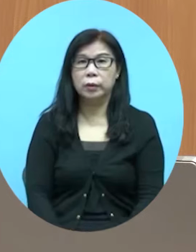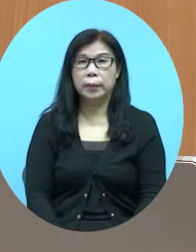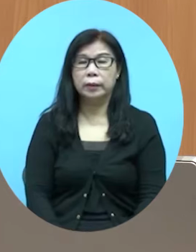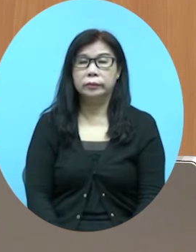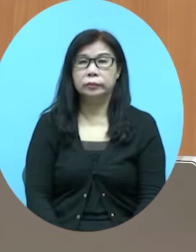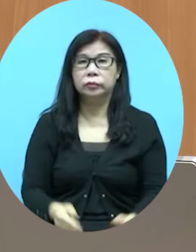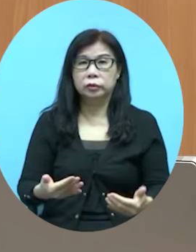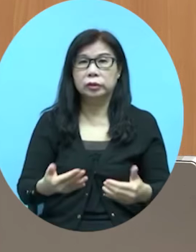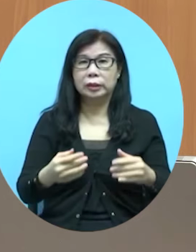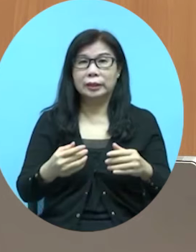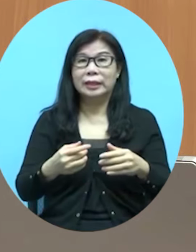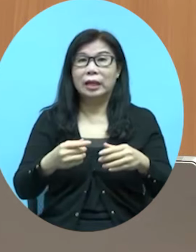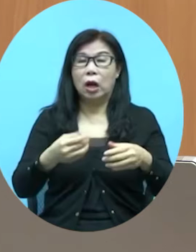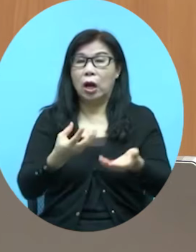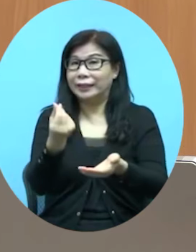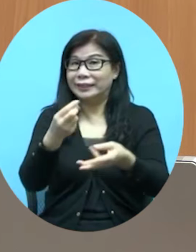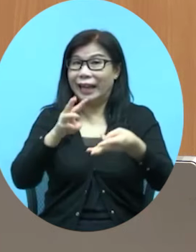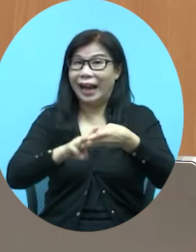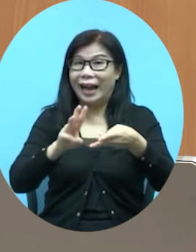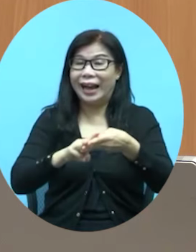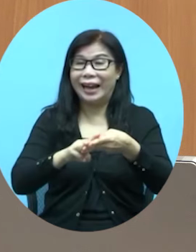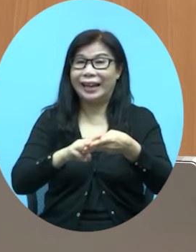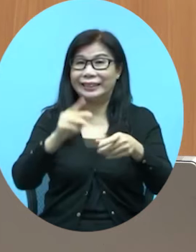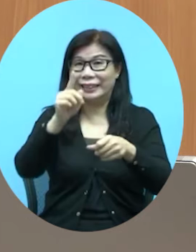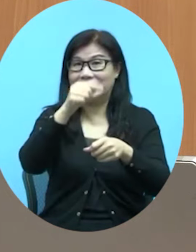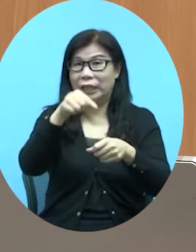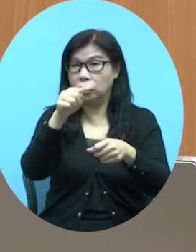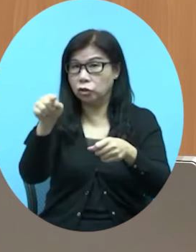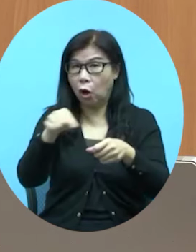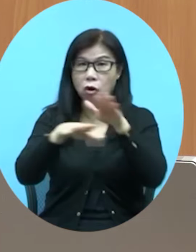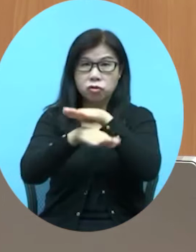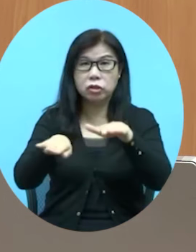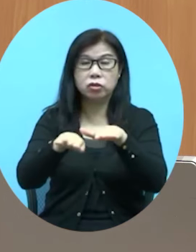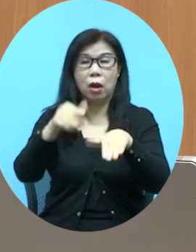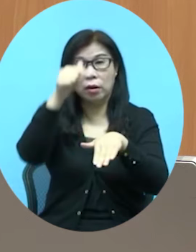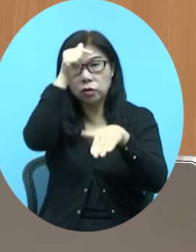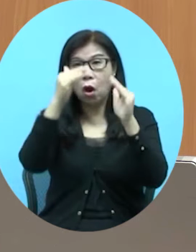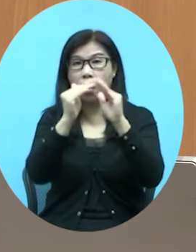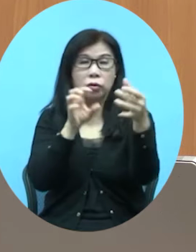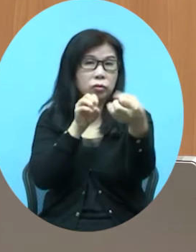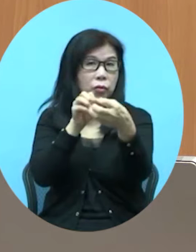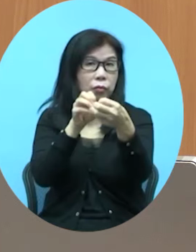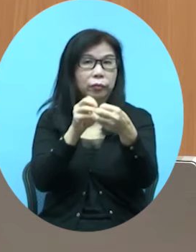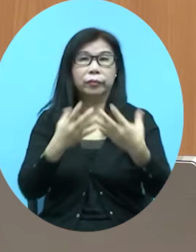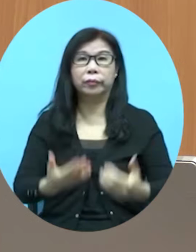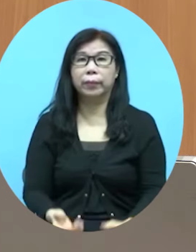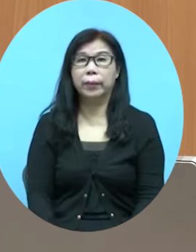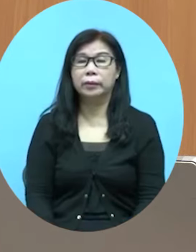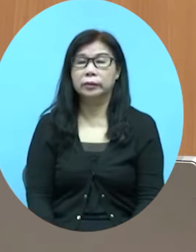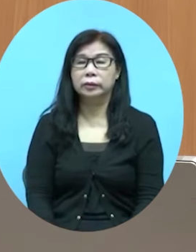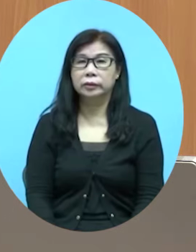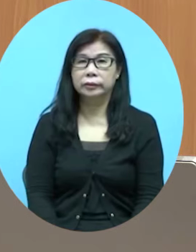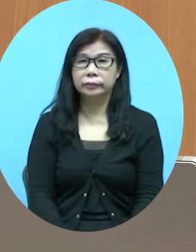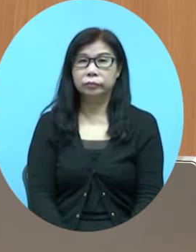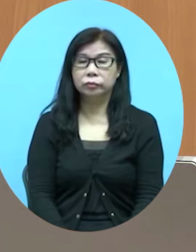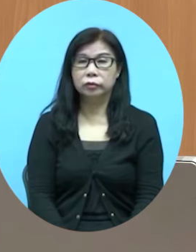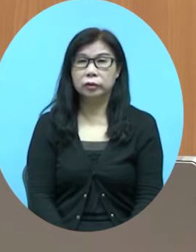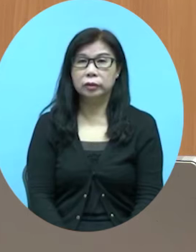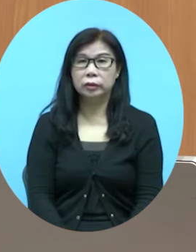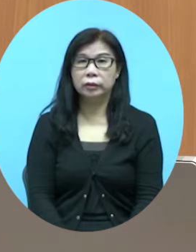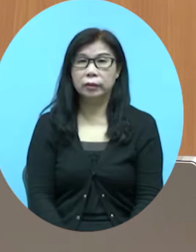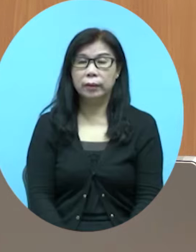hospital on whether there are any common activities of the confirmed case and the of